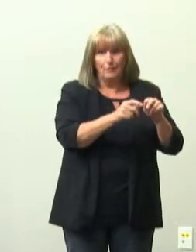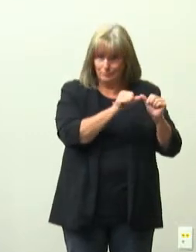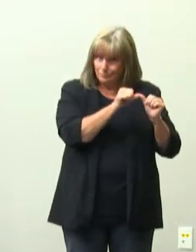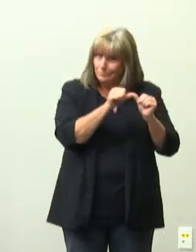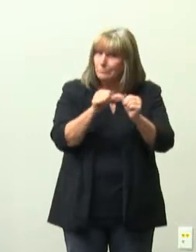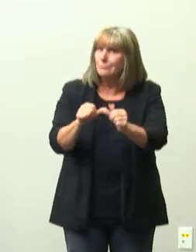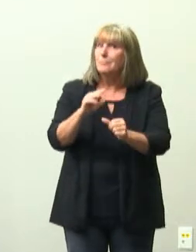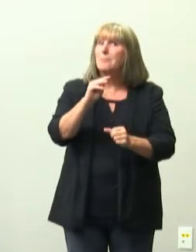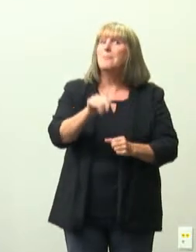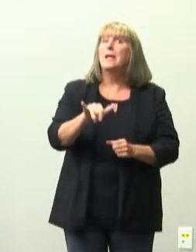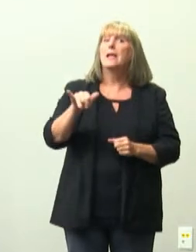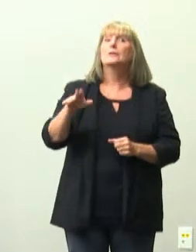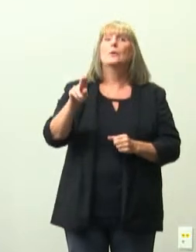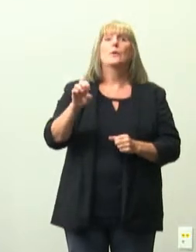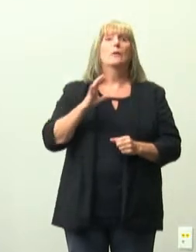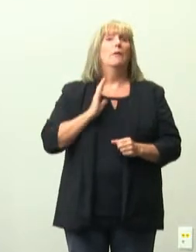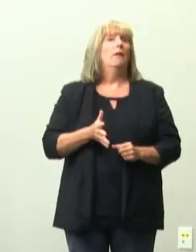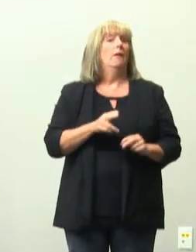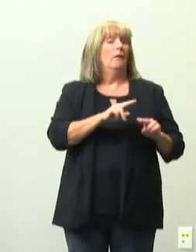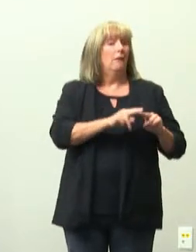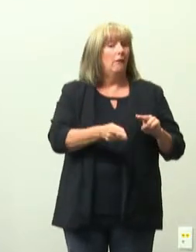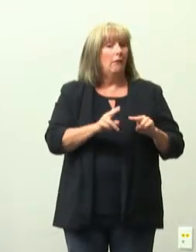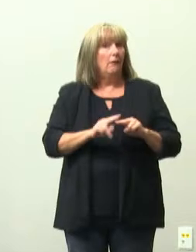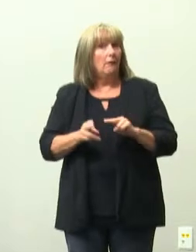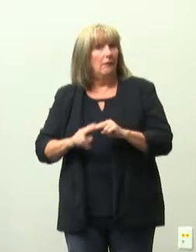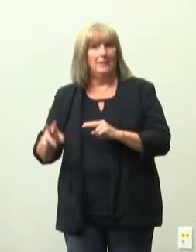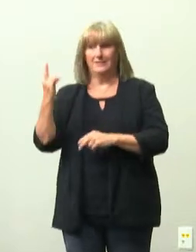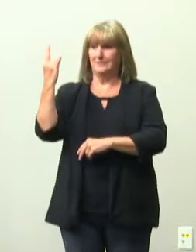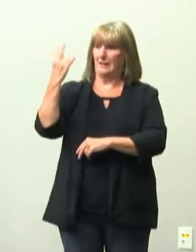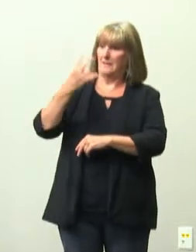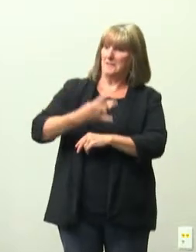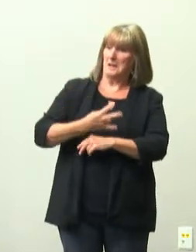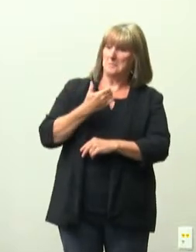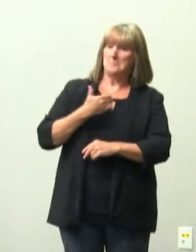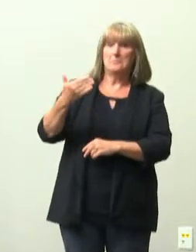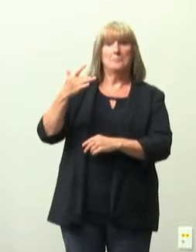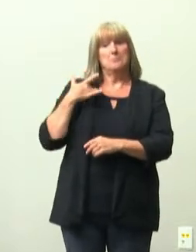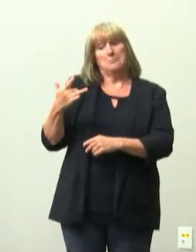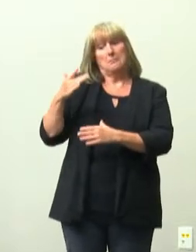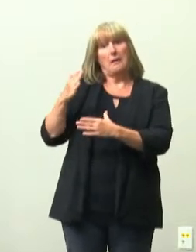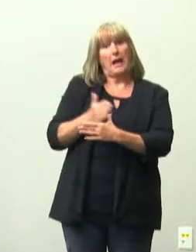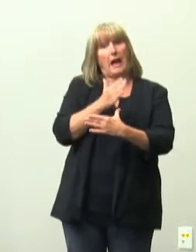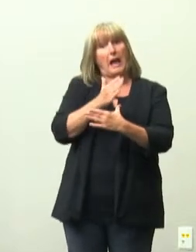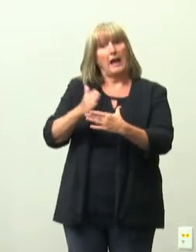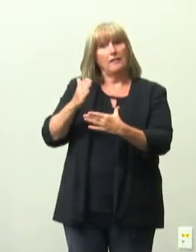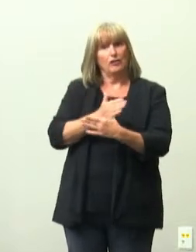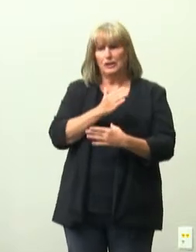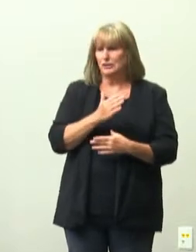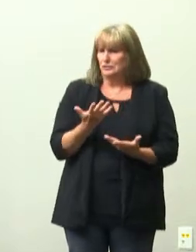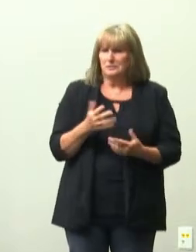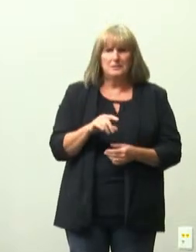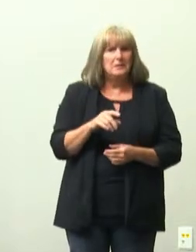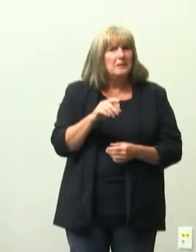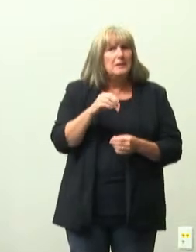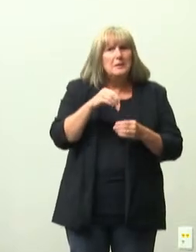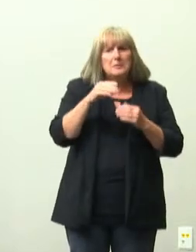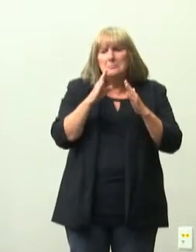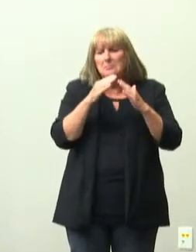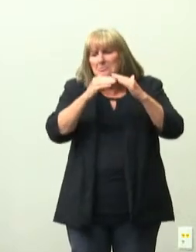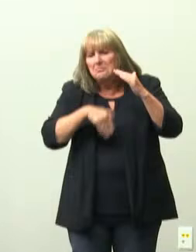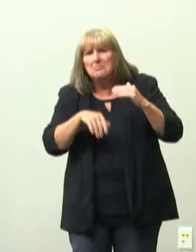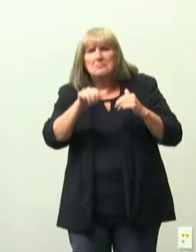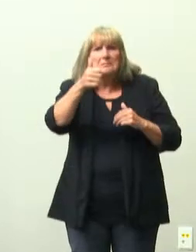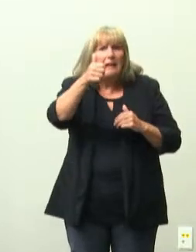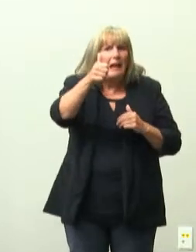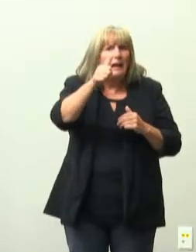May and June. We had experienced a 7-day rolling average in the single digits from May 17th up